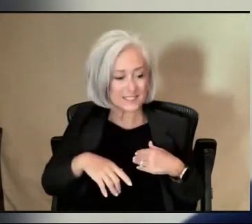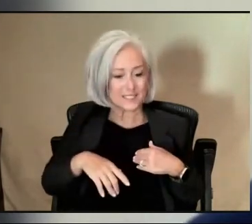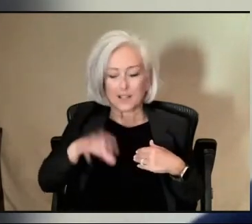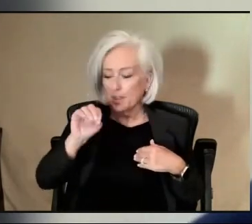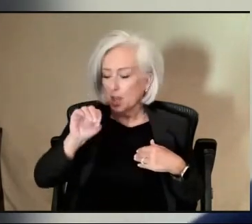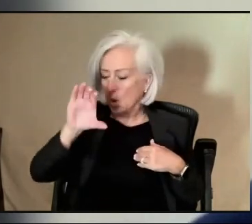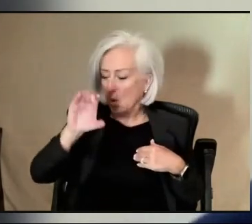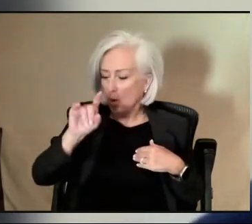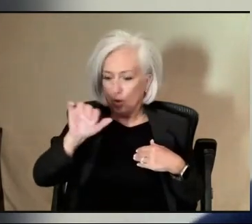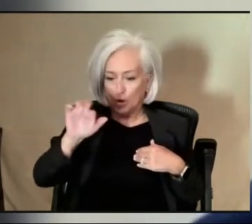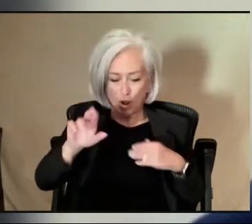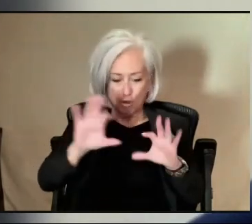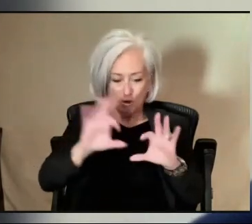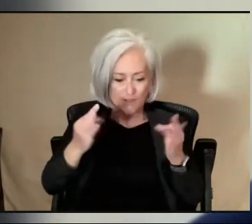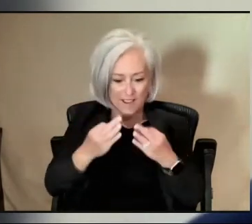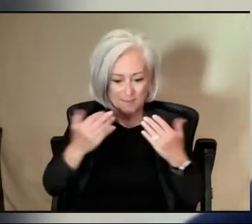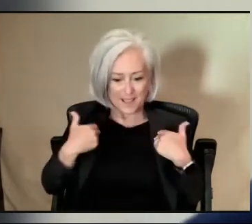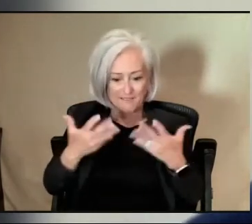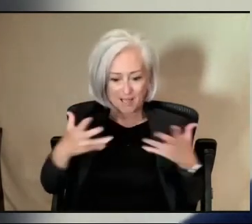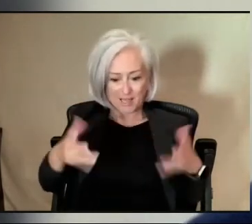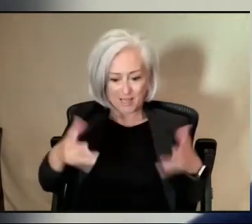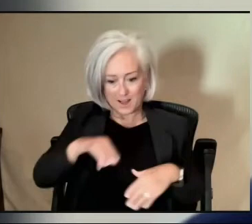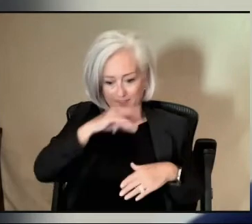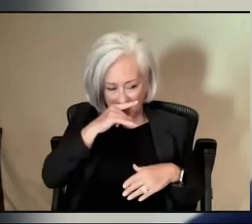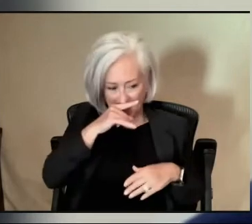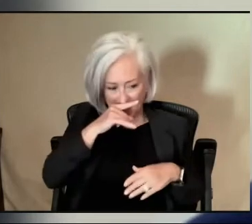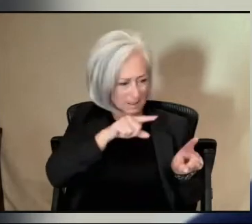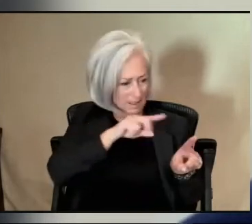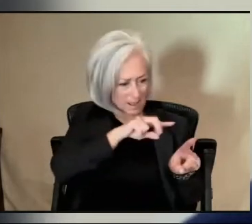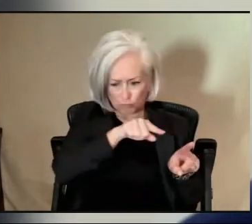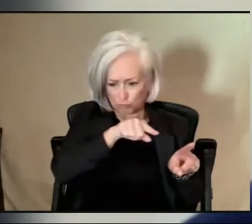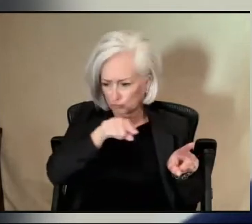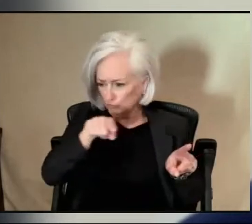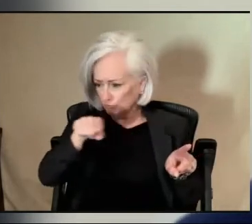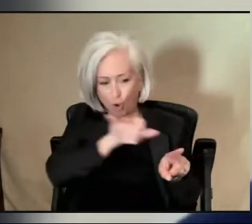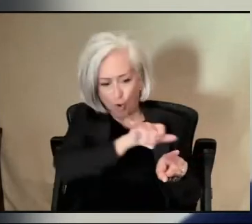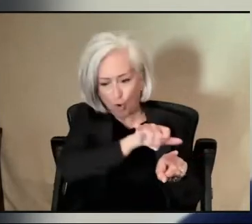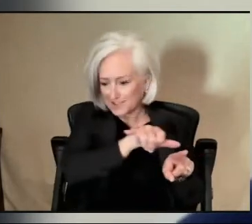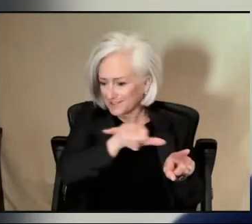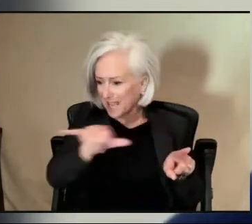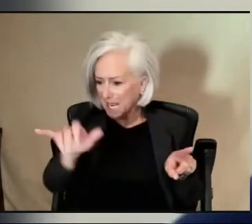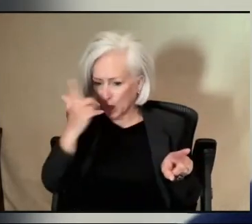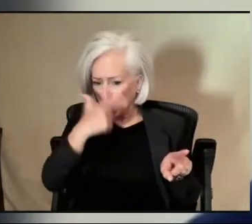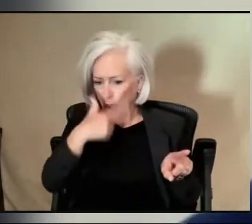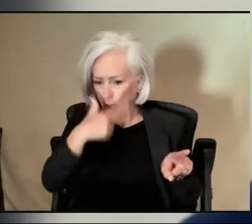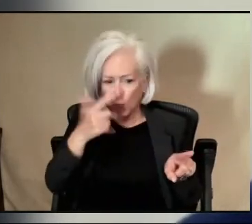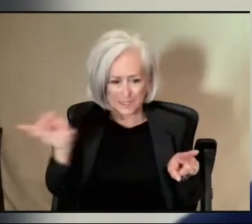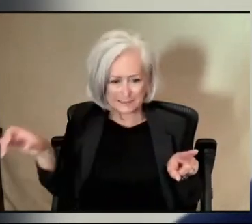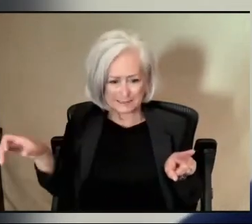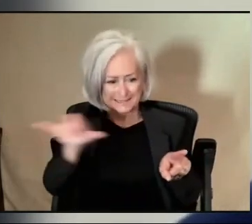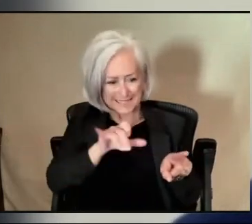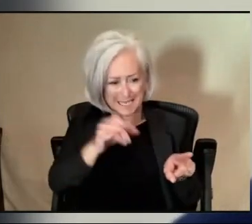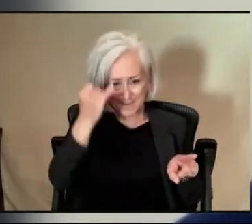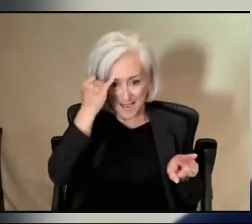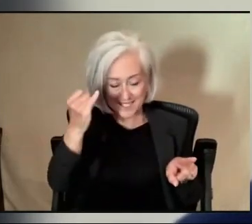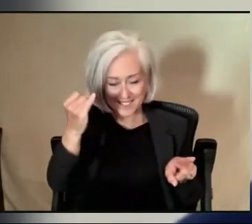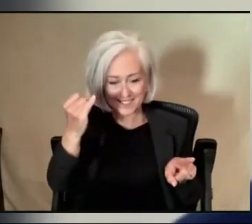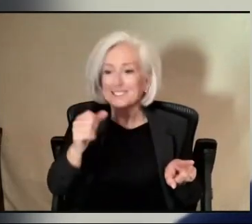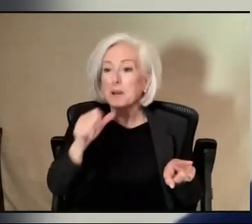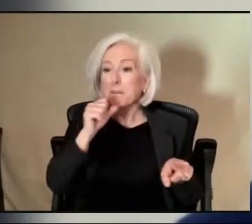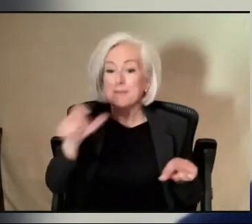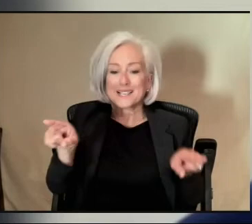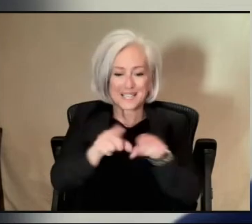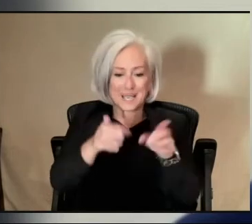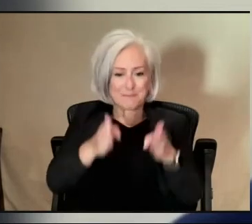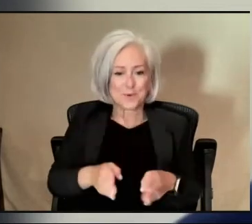And so when these variants come up, they're still O'Connors, but the antibody doesn't stick to the